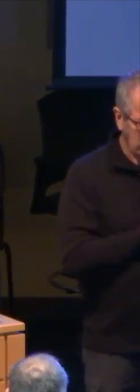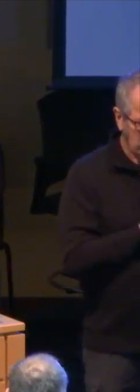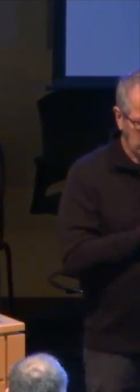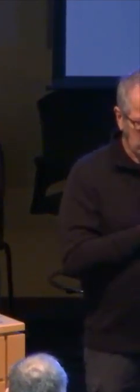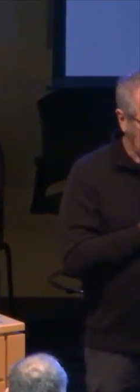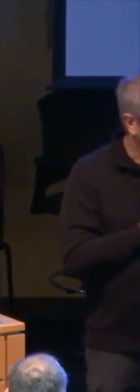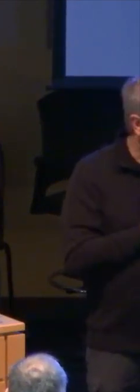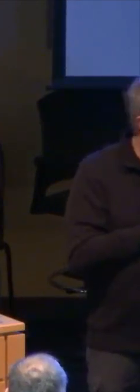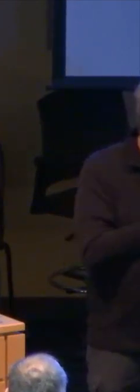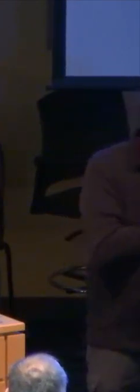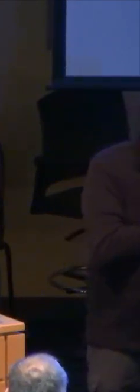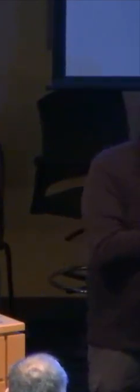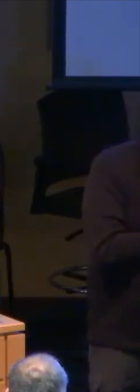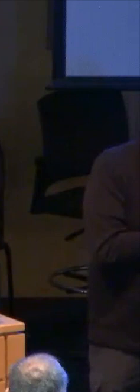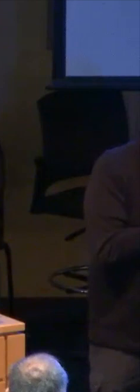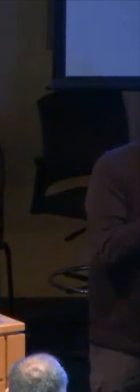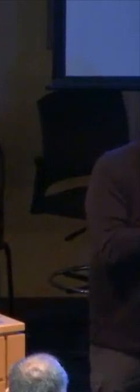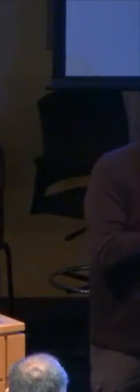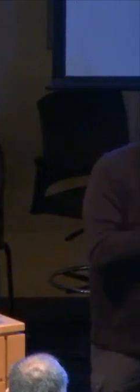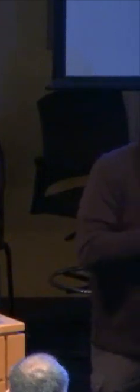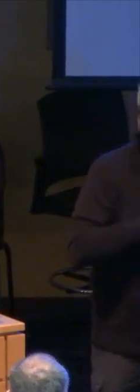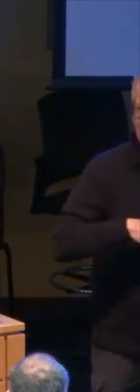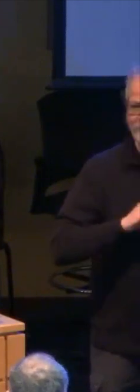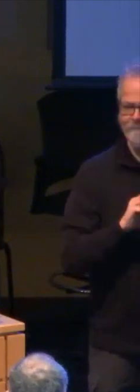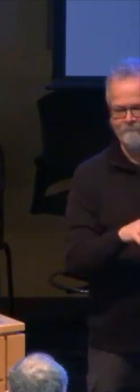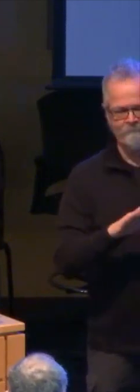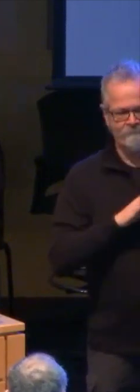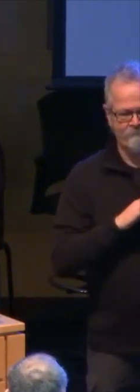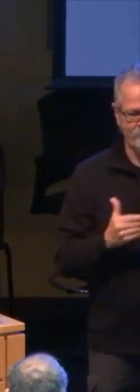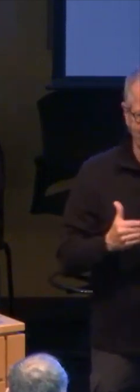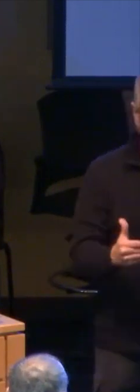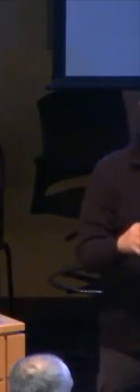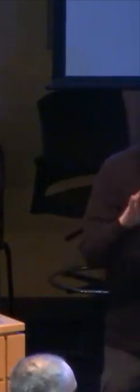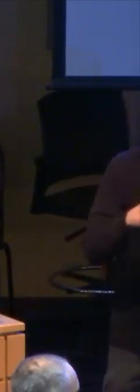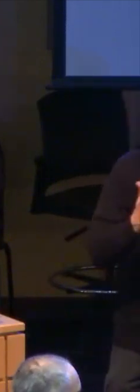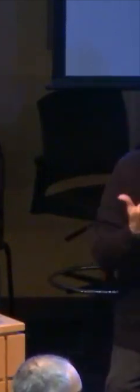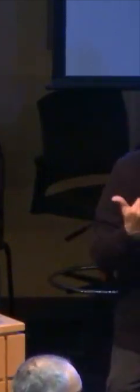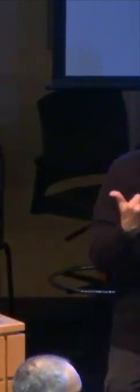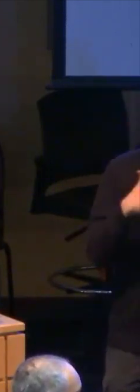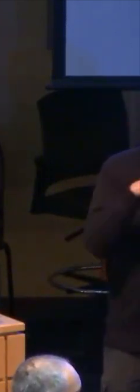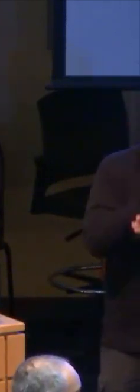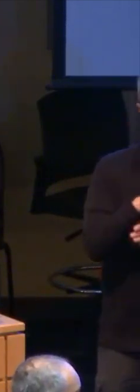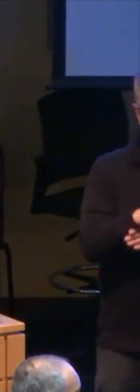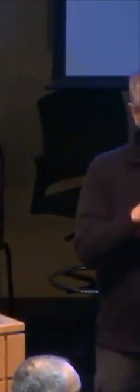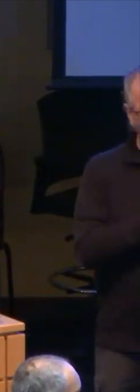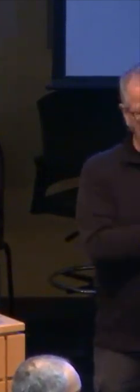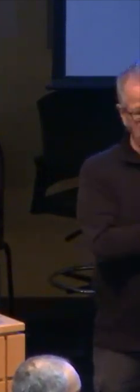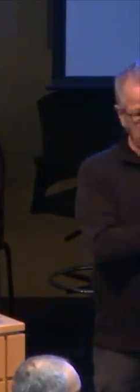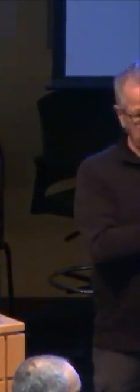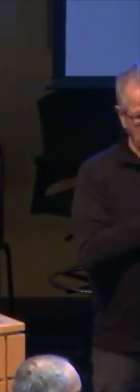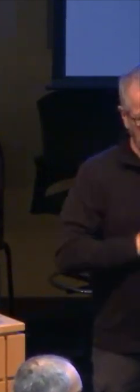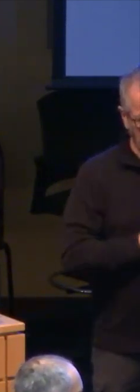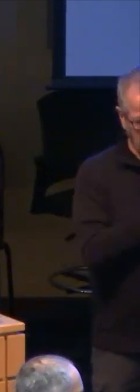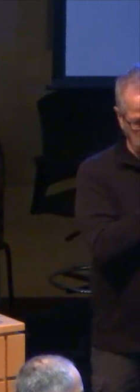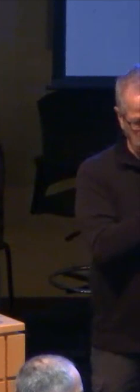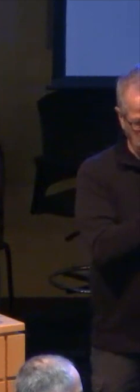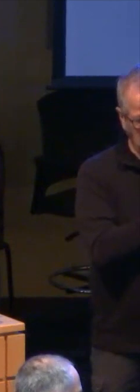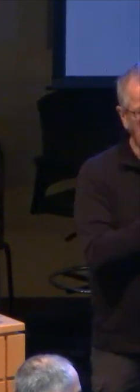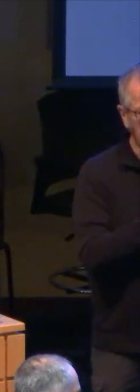speaker, UW alumna Dr. Fiamma Straneo, will be introduced by UW faculty member Becky